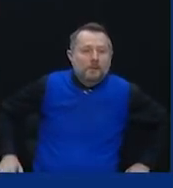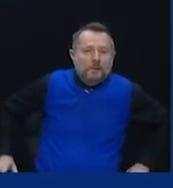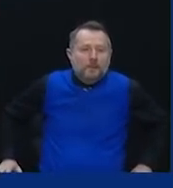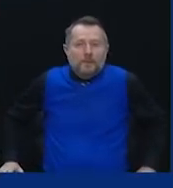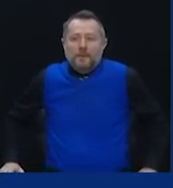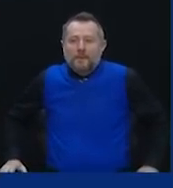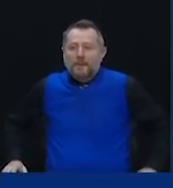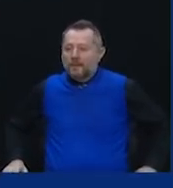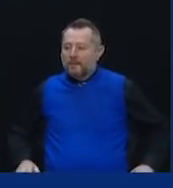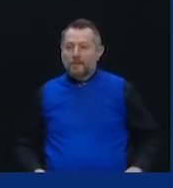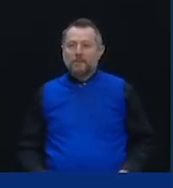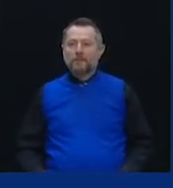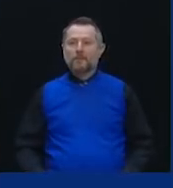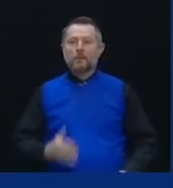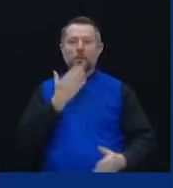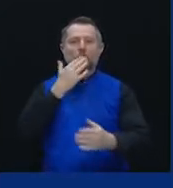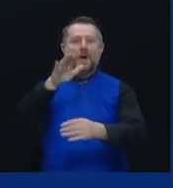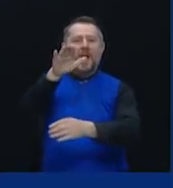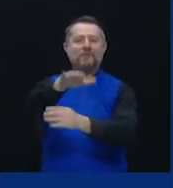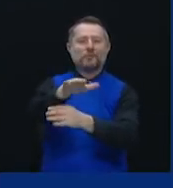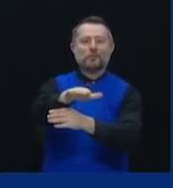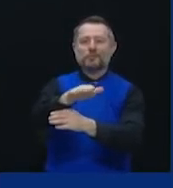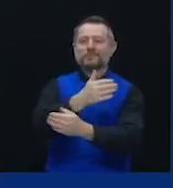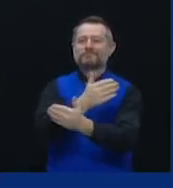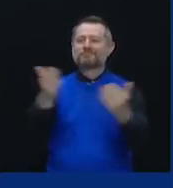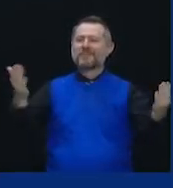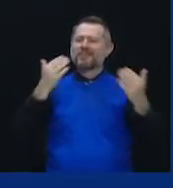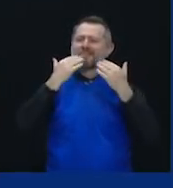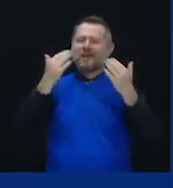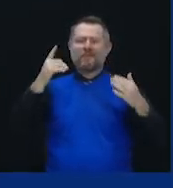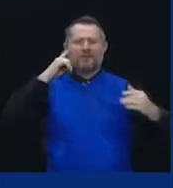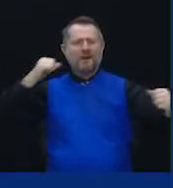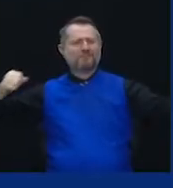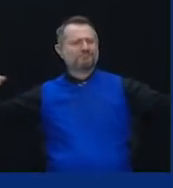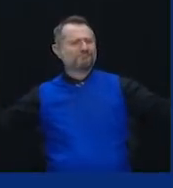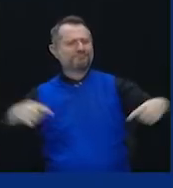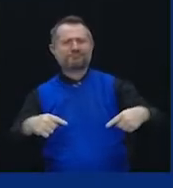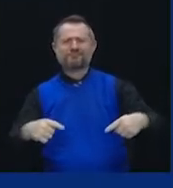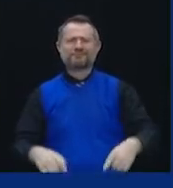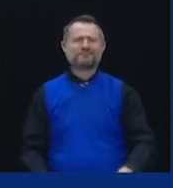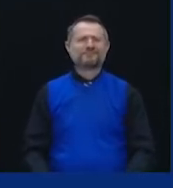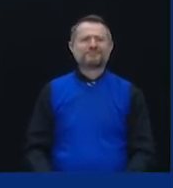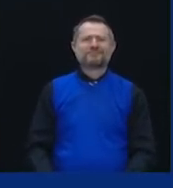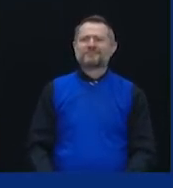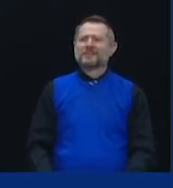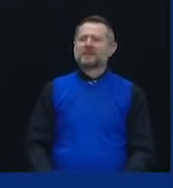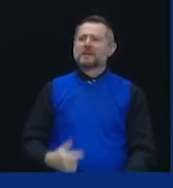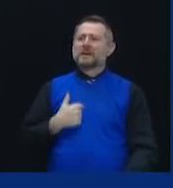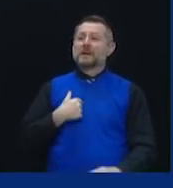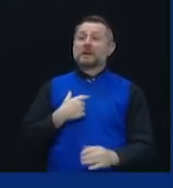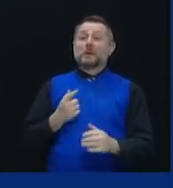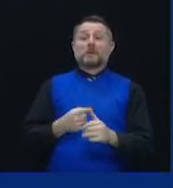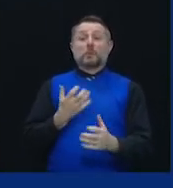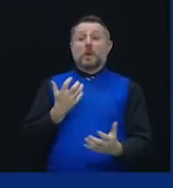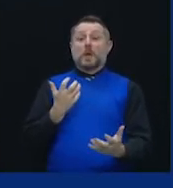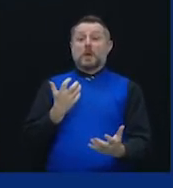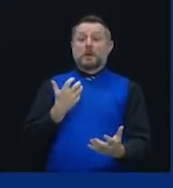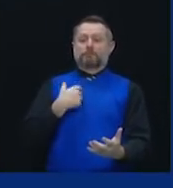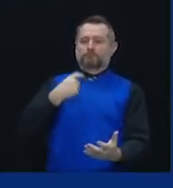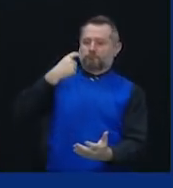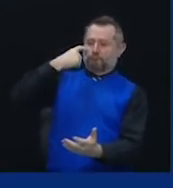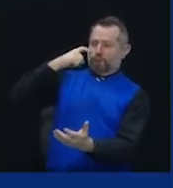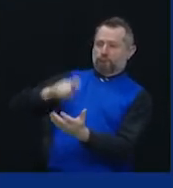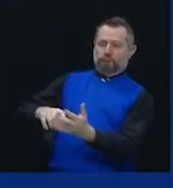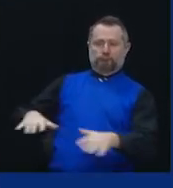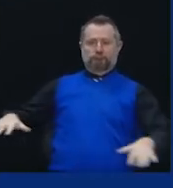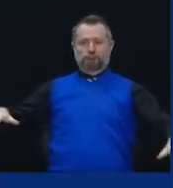Good afternoon. Thank you all for being here. Let me first acknowledge the program that you're going